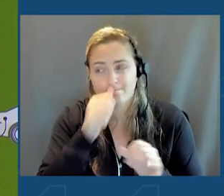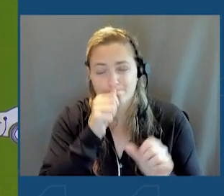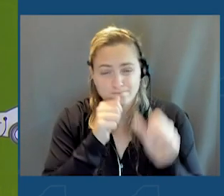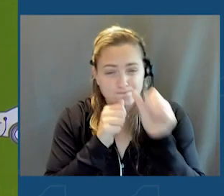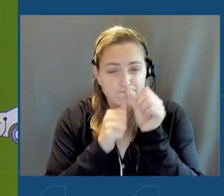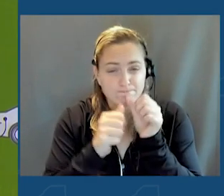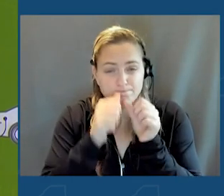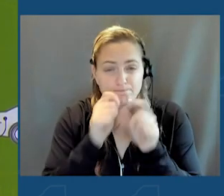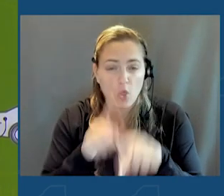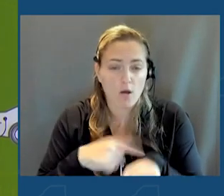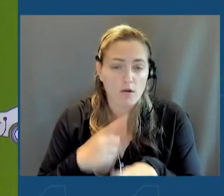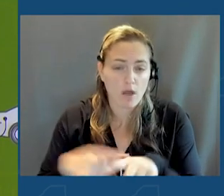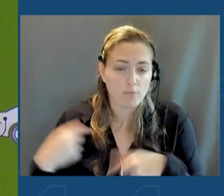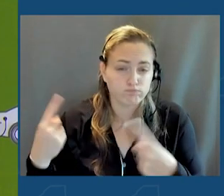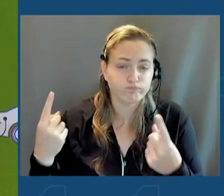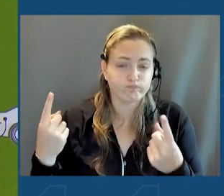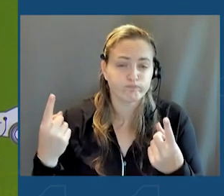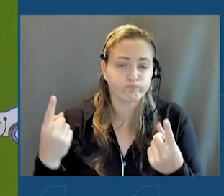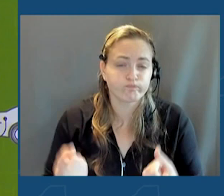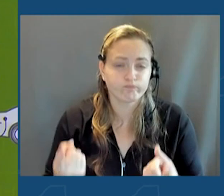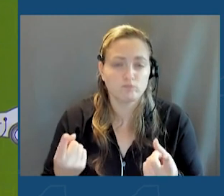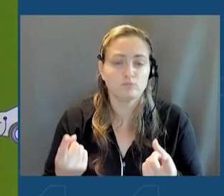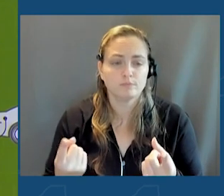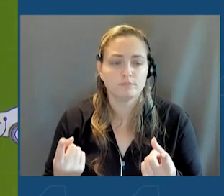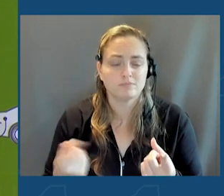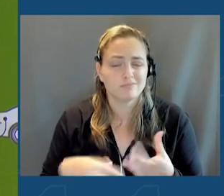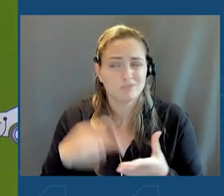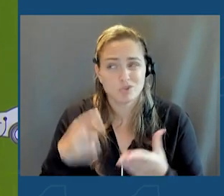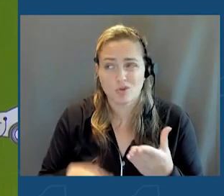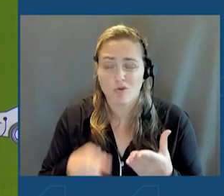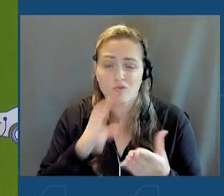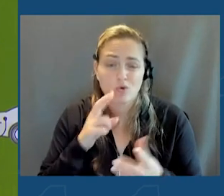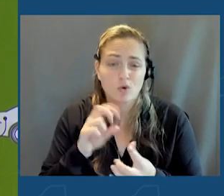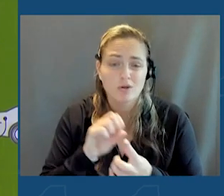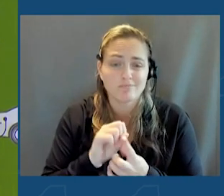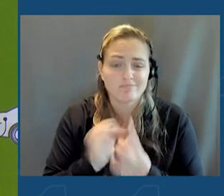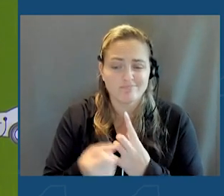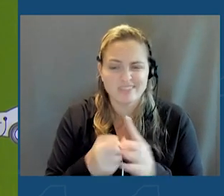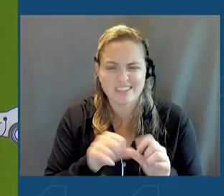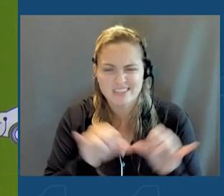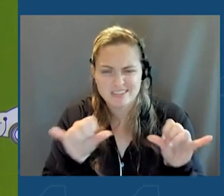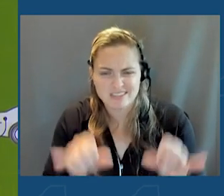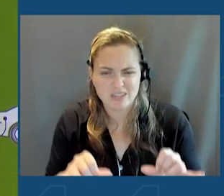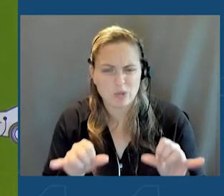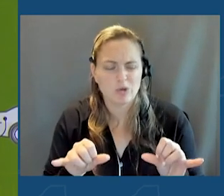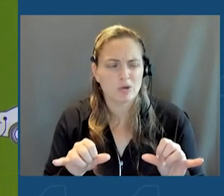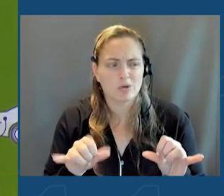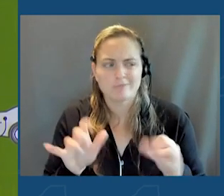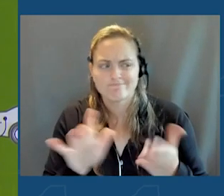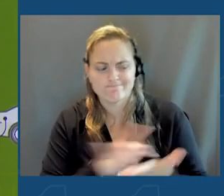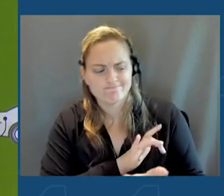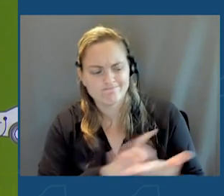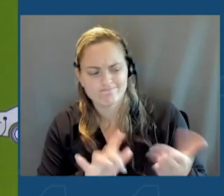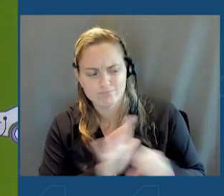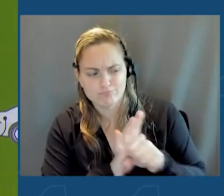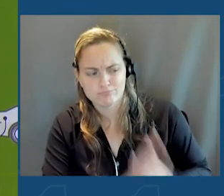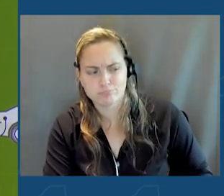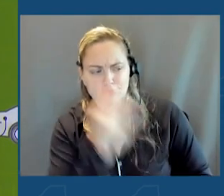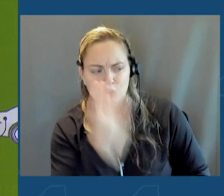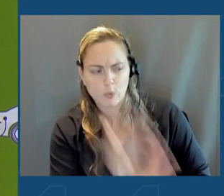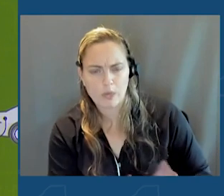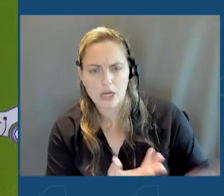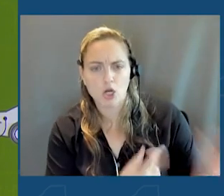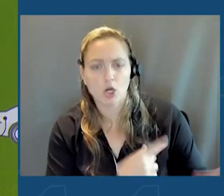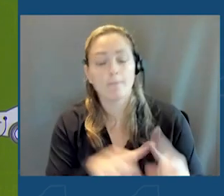long, I would say, as a result of systemic discrimination because people just didn't care. And today we